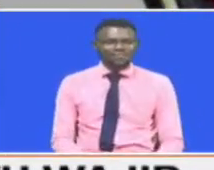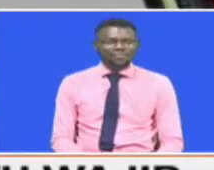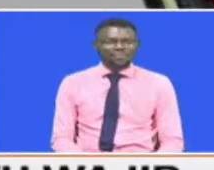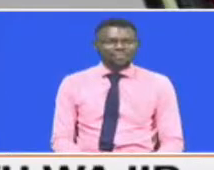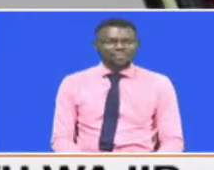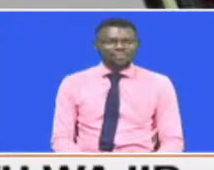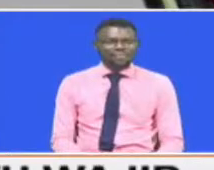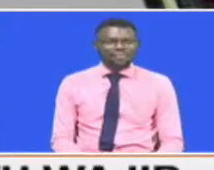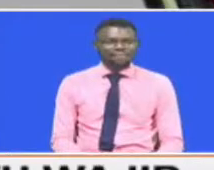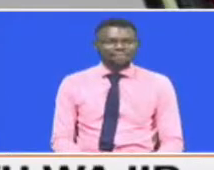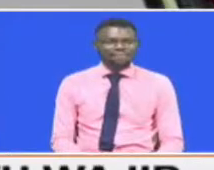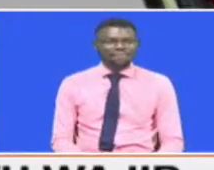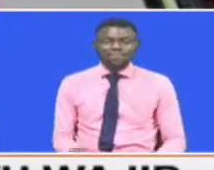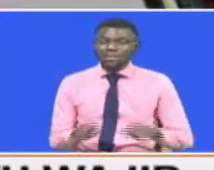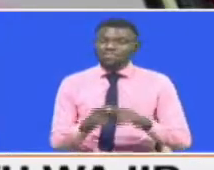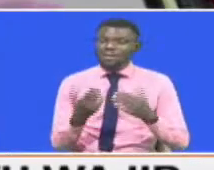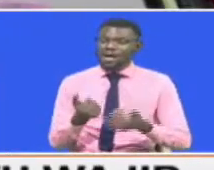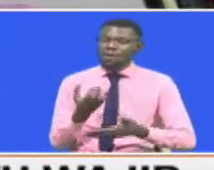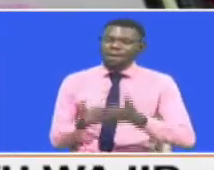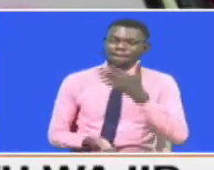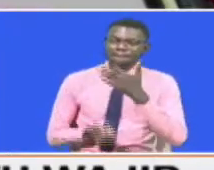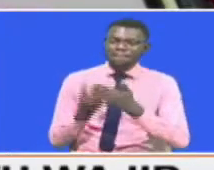disability. We are already coming up with a policy